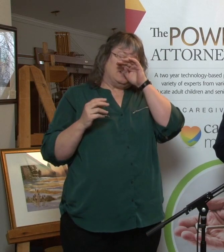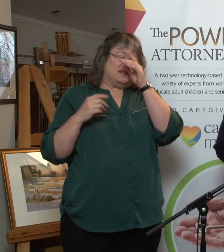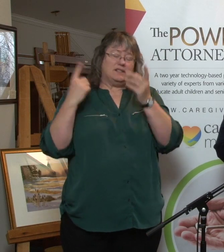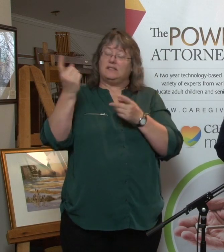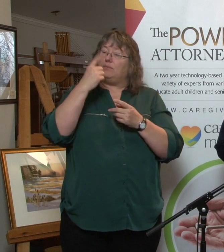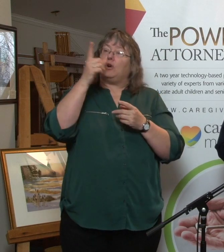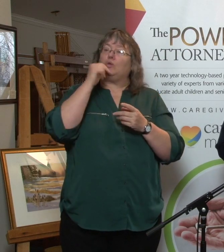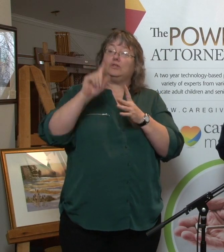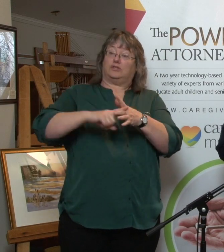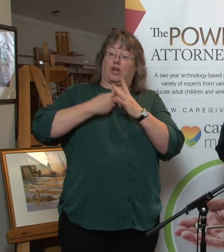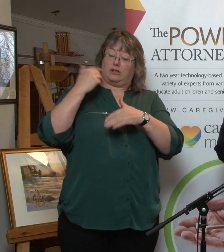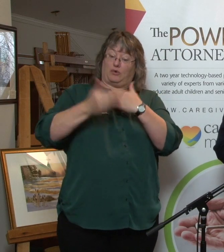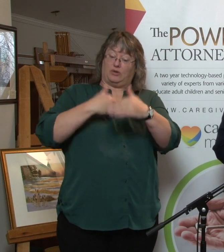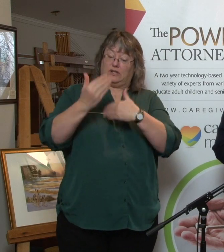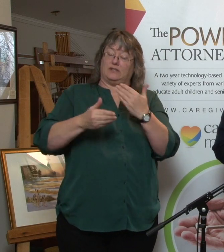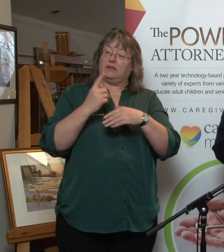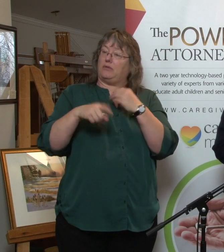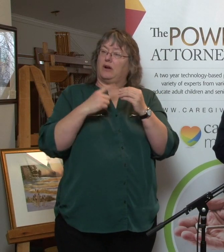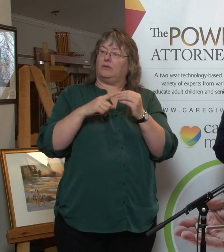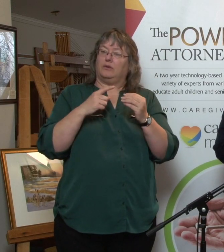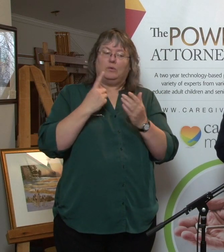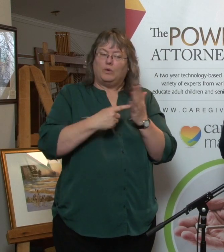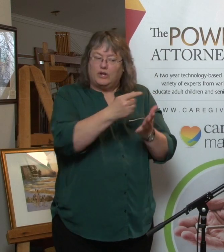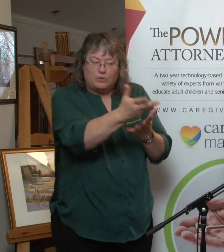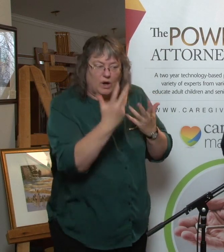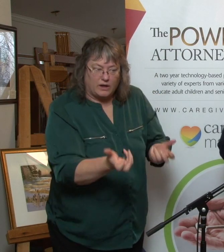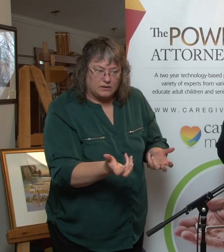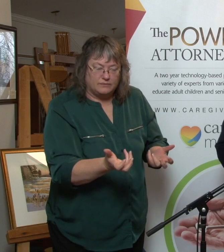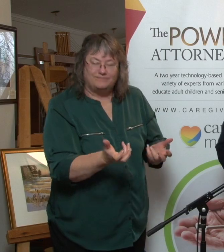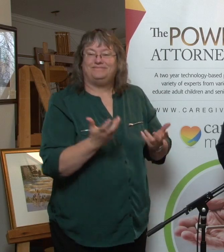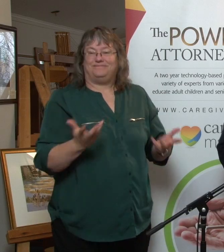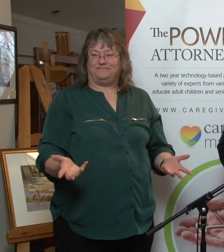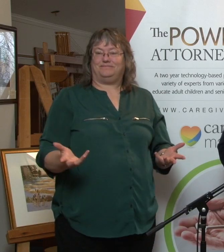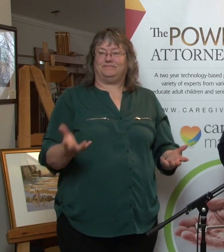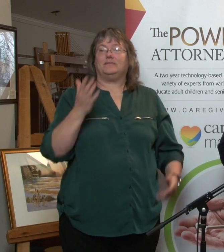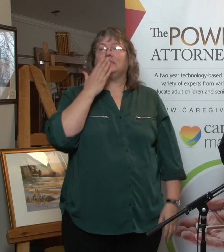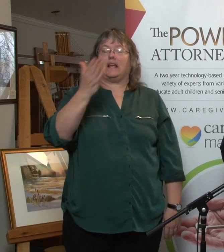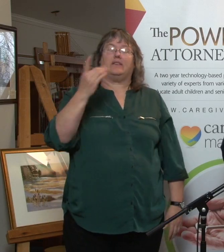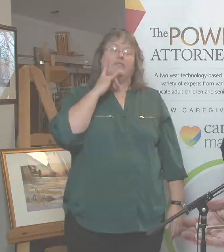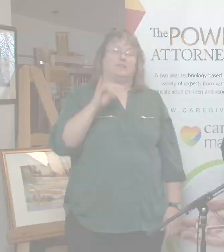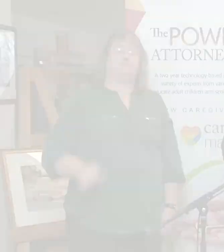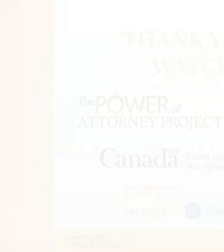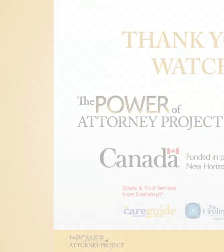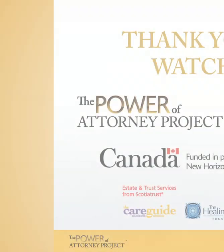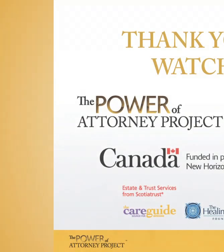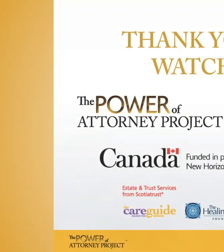that process talking about what would you like. Thanks, Mary, for that.